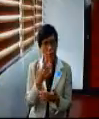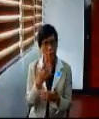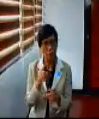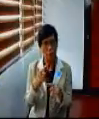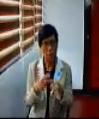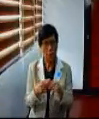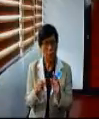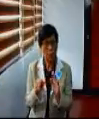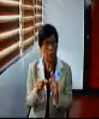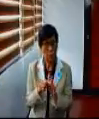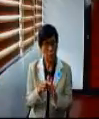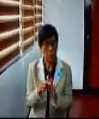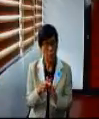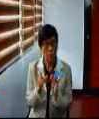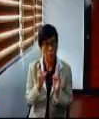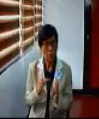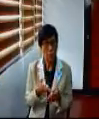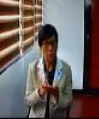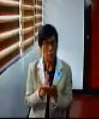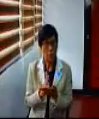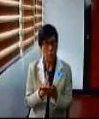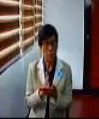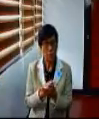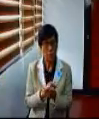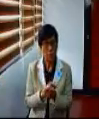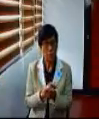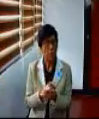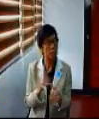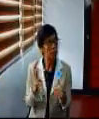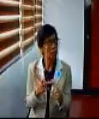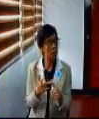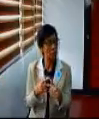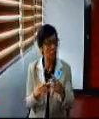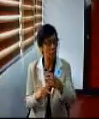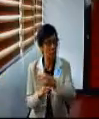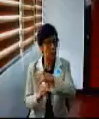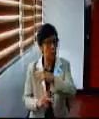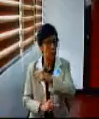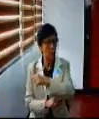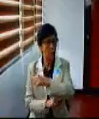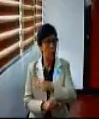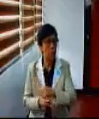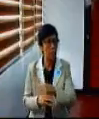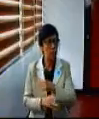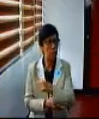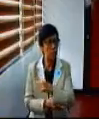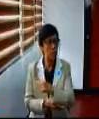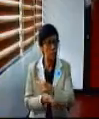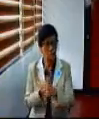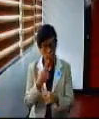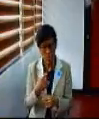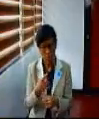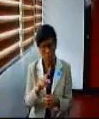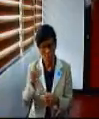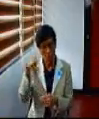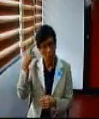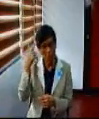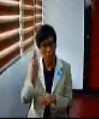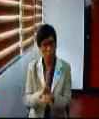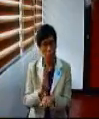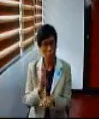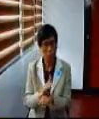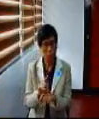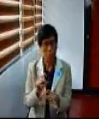undermine human rights. And then the third pillar states that governments and businesses must